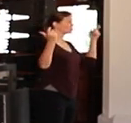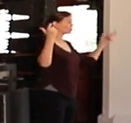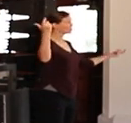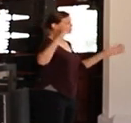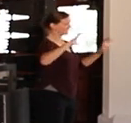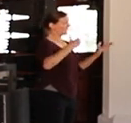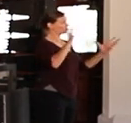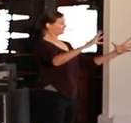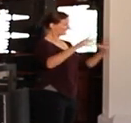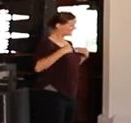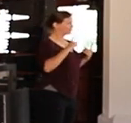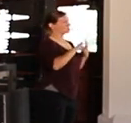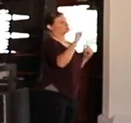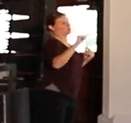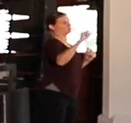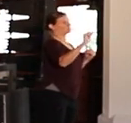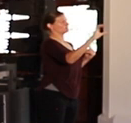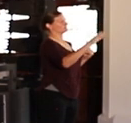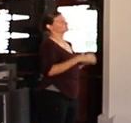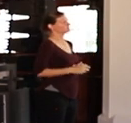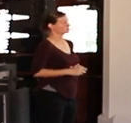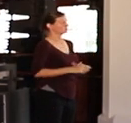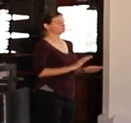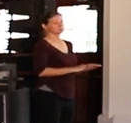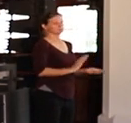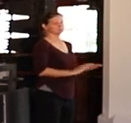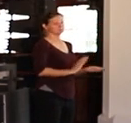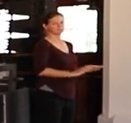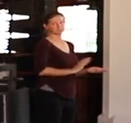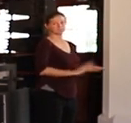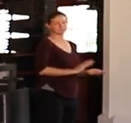be accepted into Agnes Scott College.